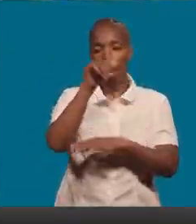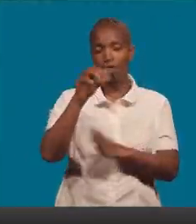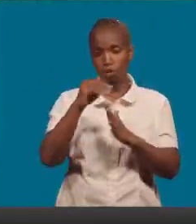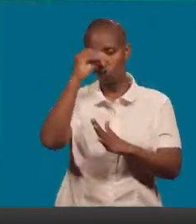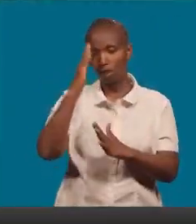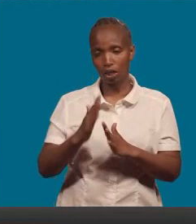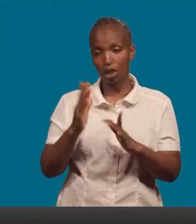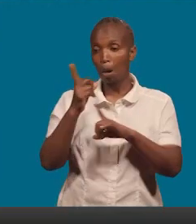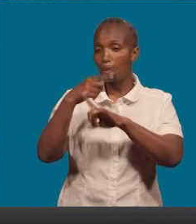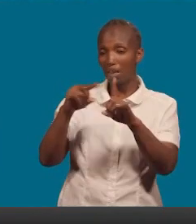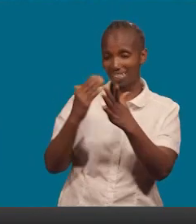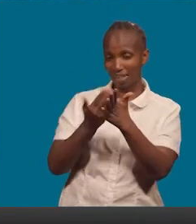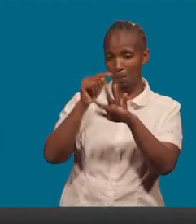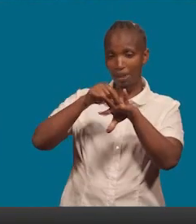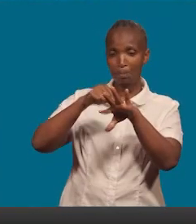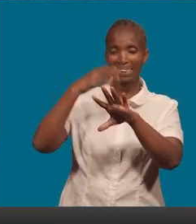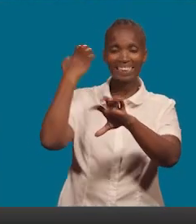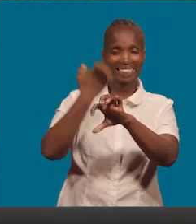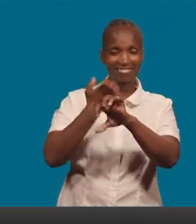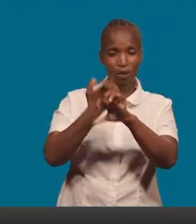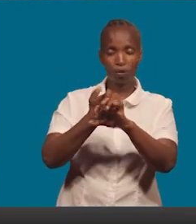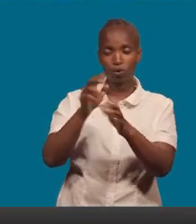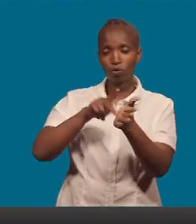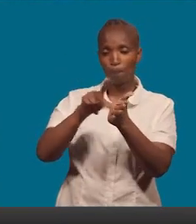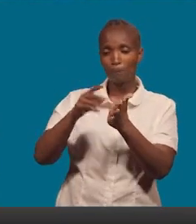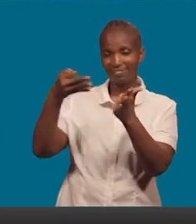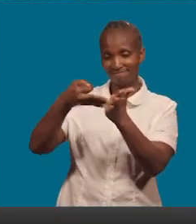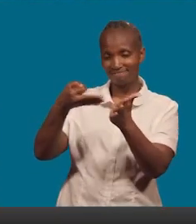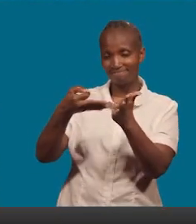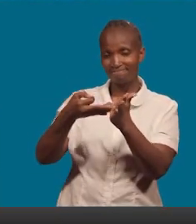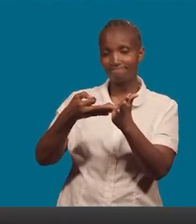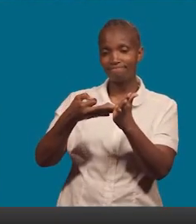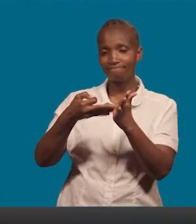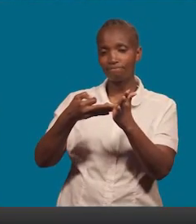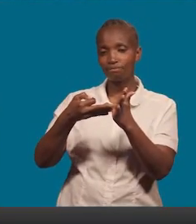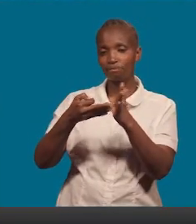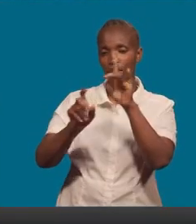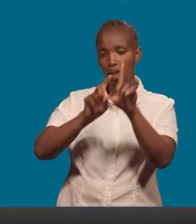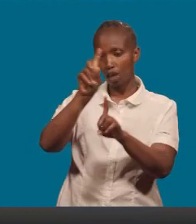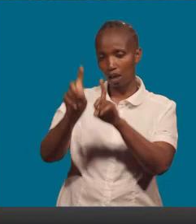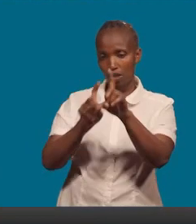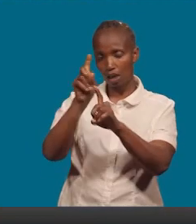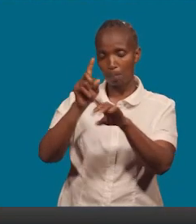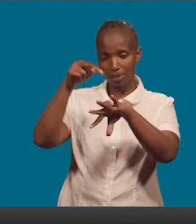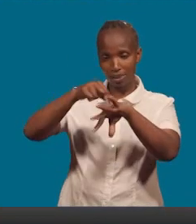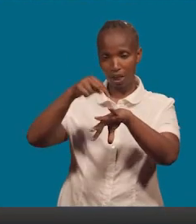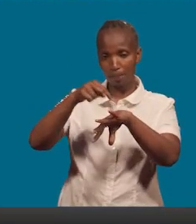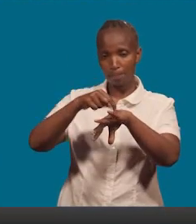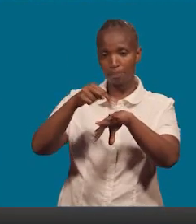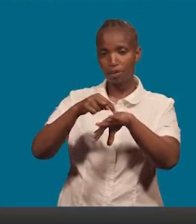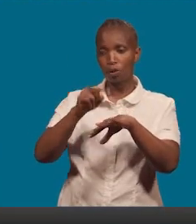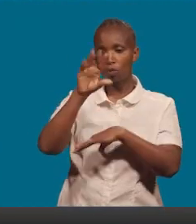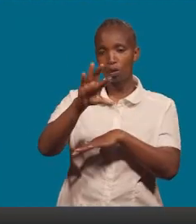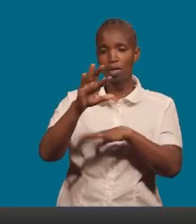mtihani. We find it difficult to clear fee during the exam